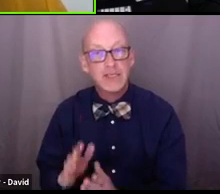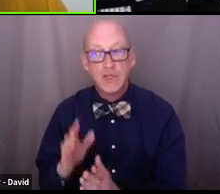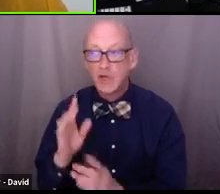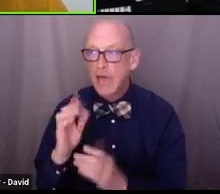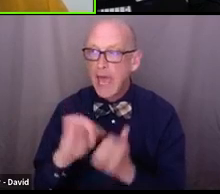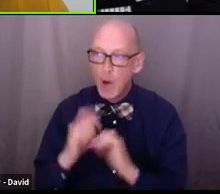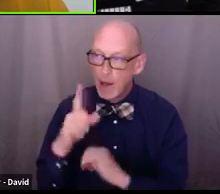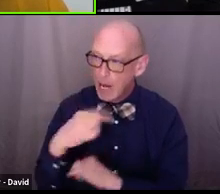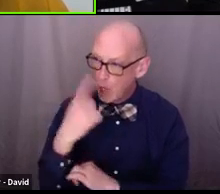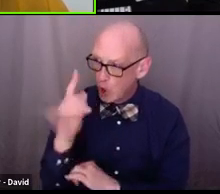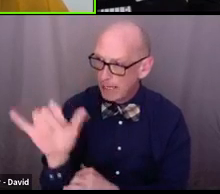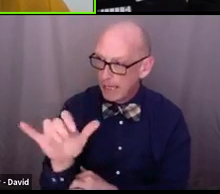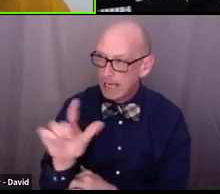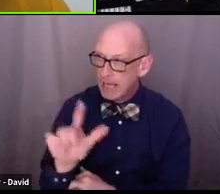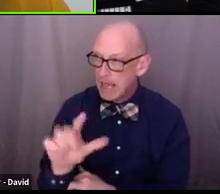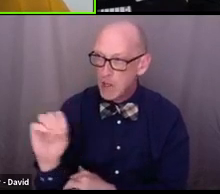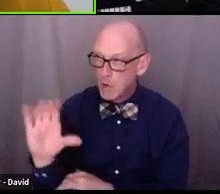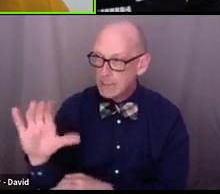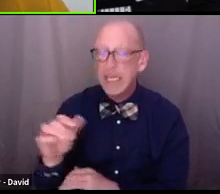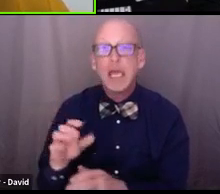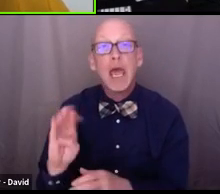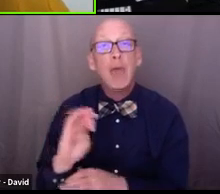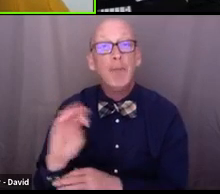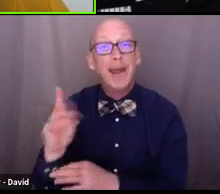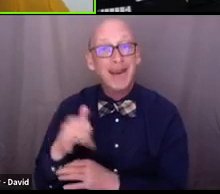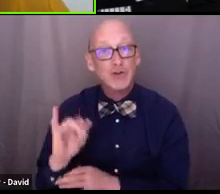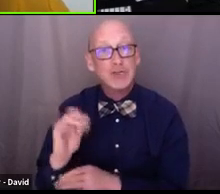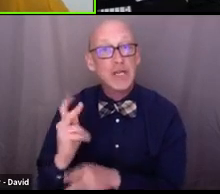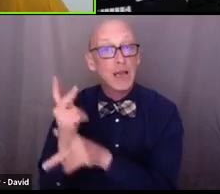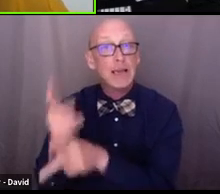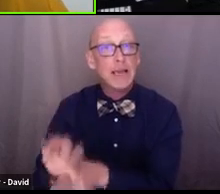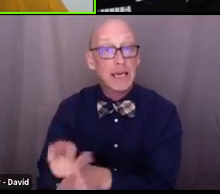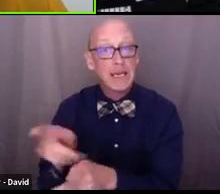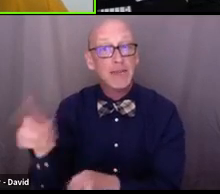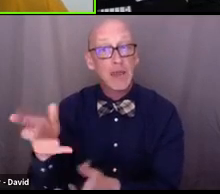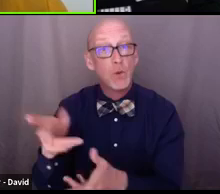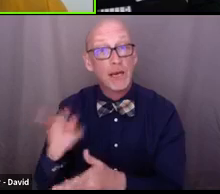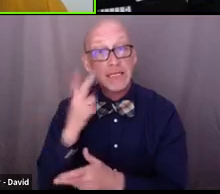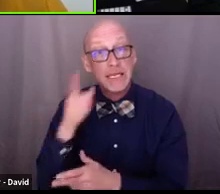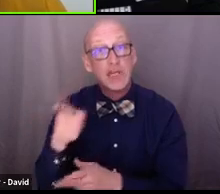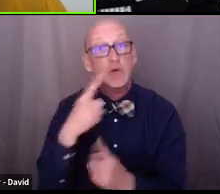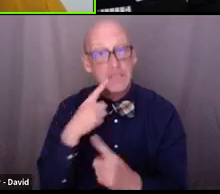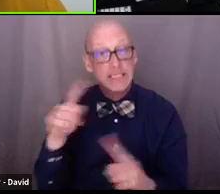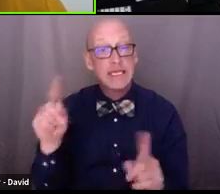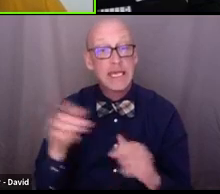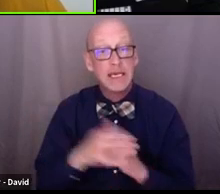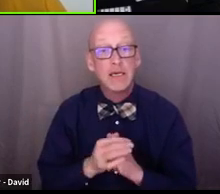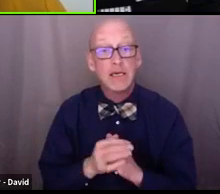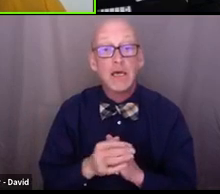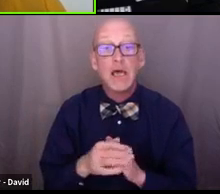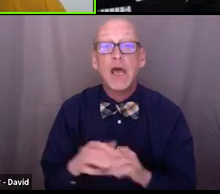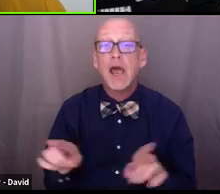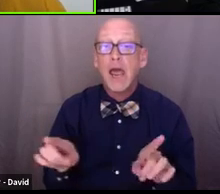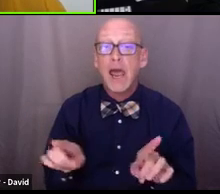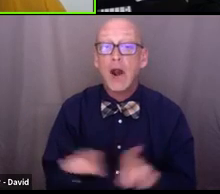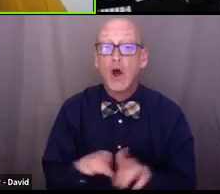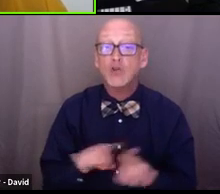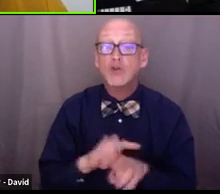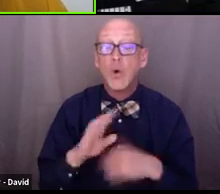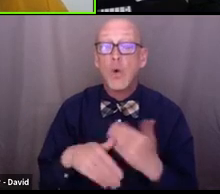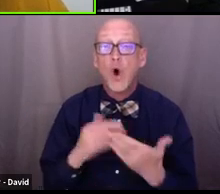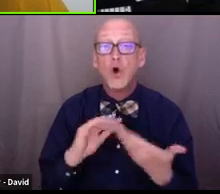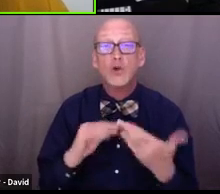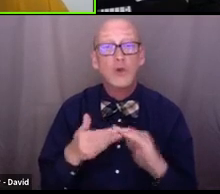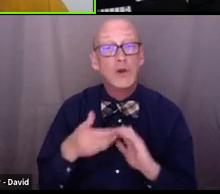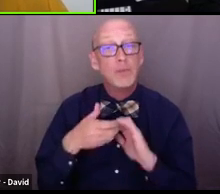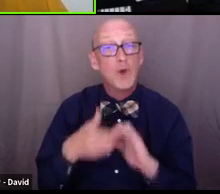like. But banks are still out there lending and they want to see you guys succeed. and as well as all the community partners. And so